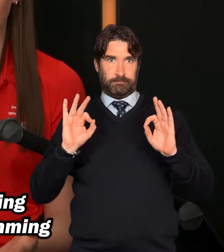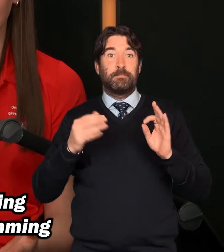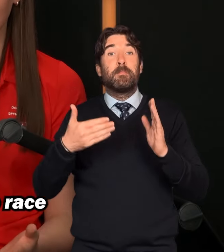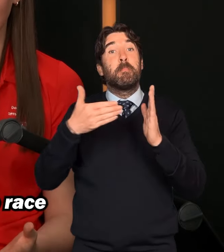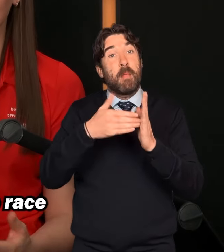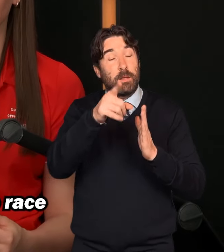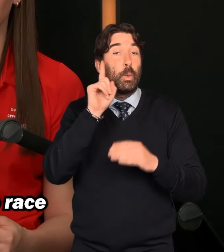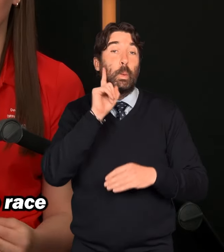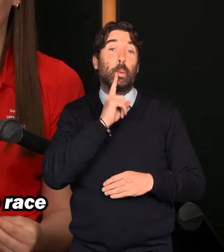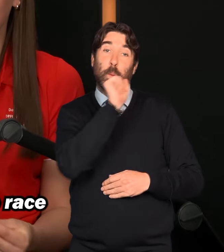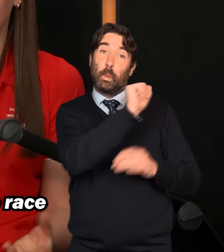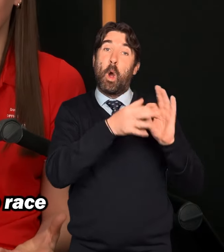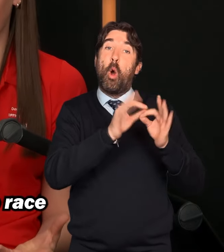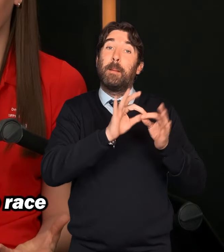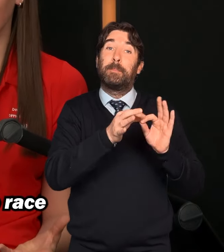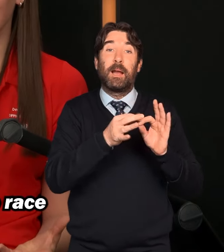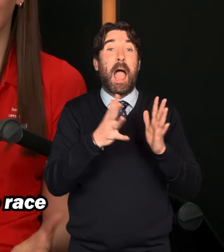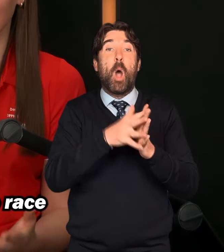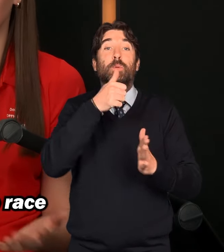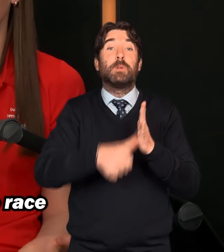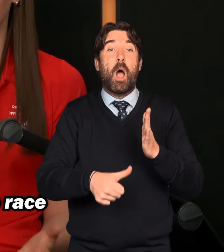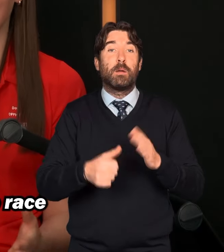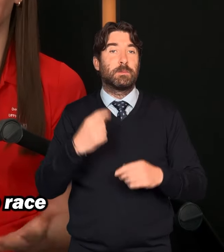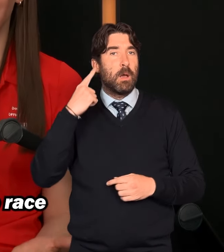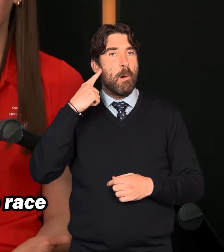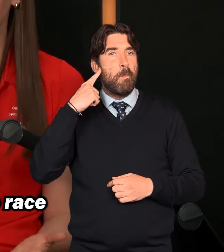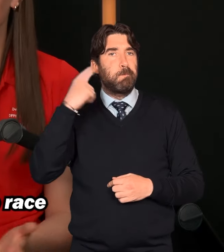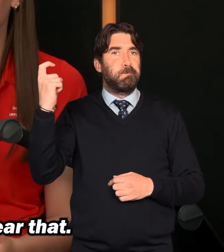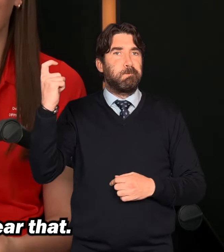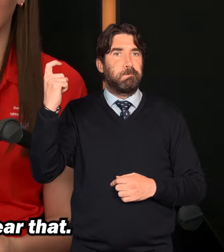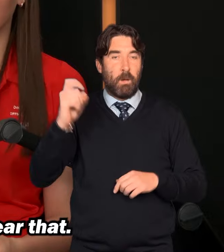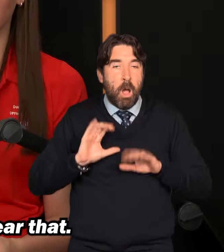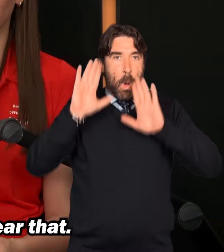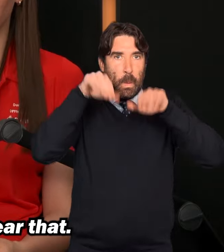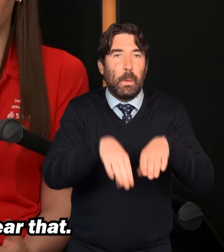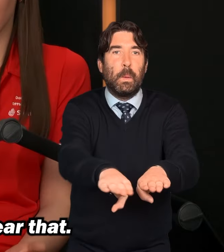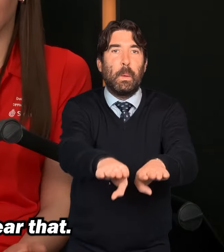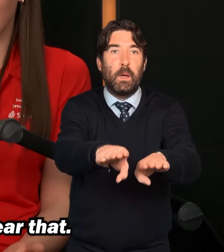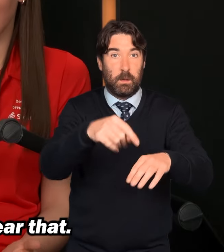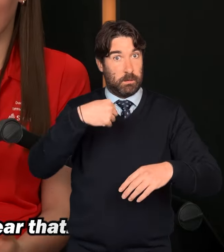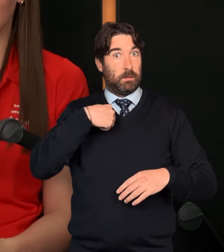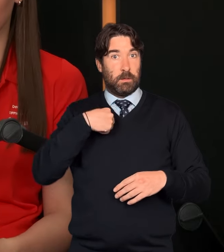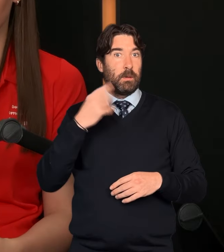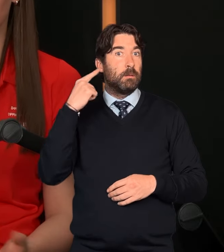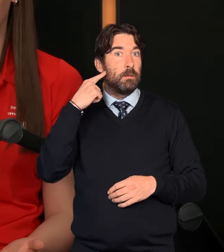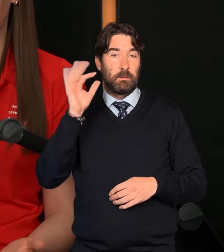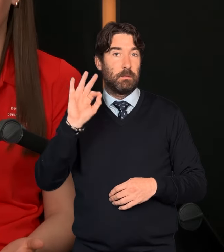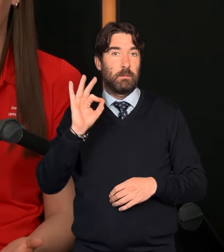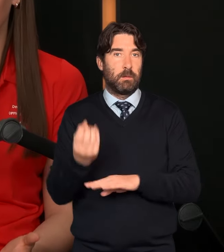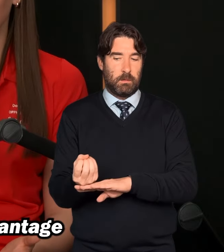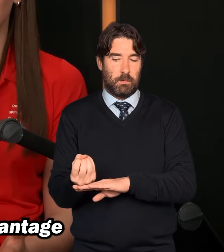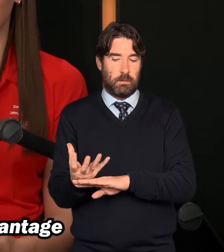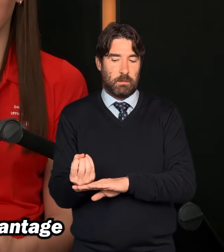you're swimming, there's a noise to start the race, like a beep, and we wouldn't be able to hear that, so we use a